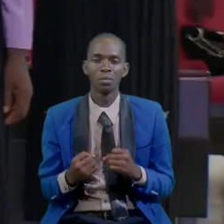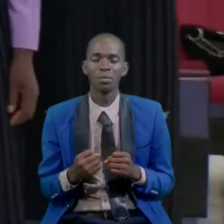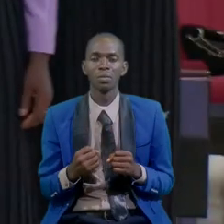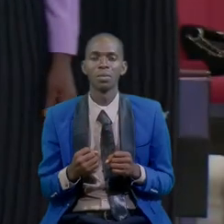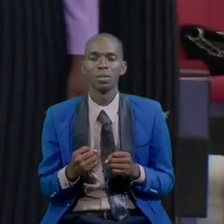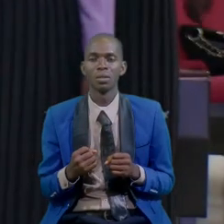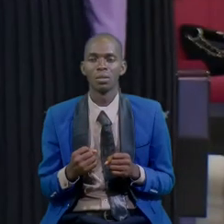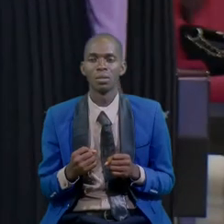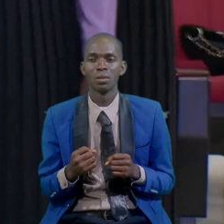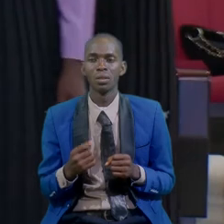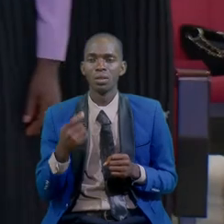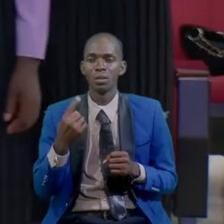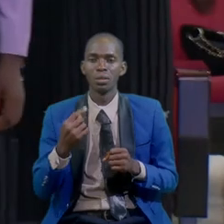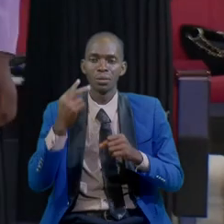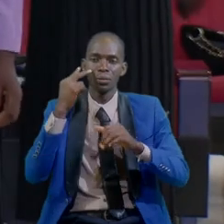the vision,